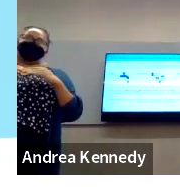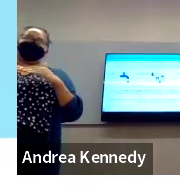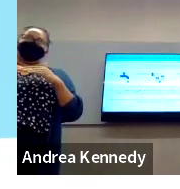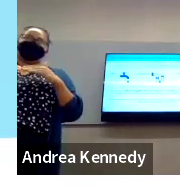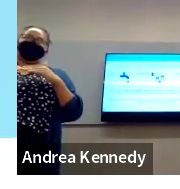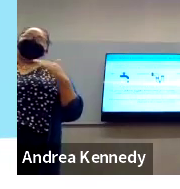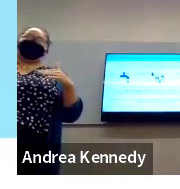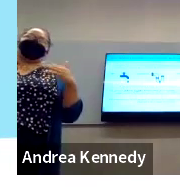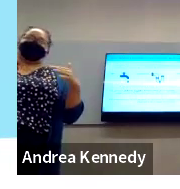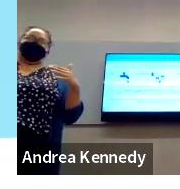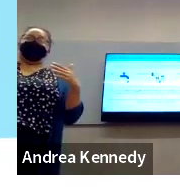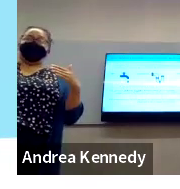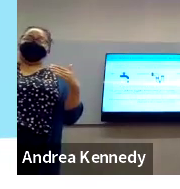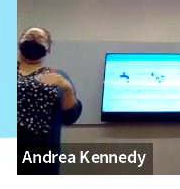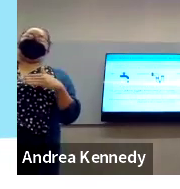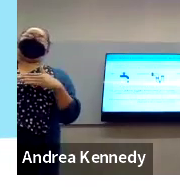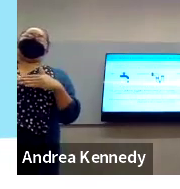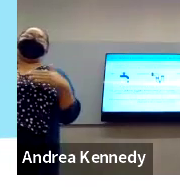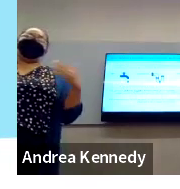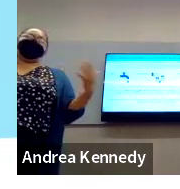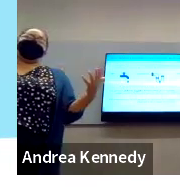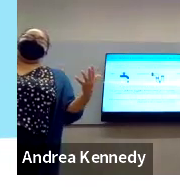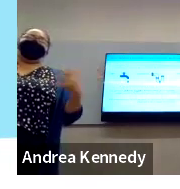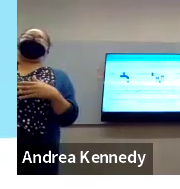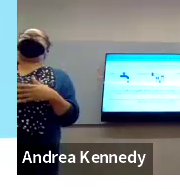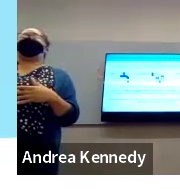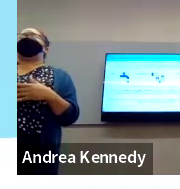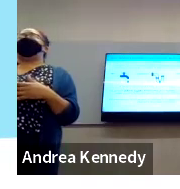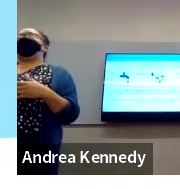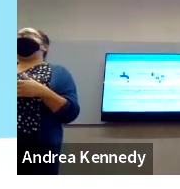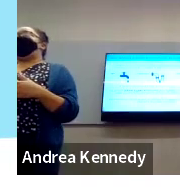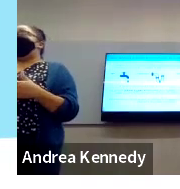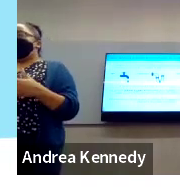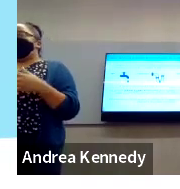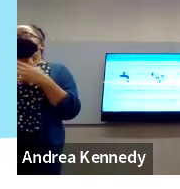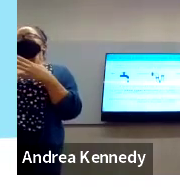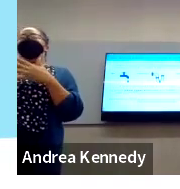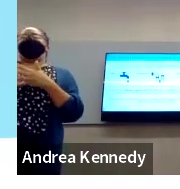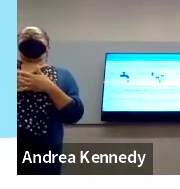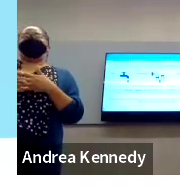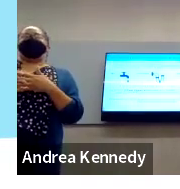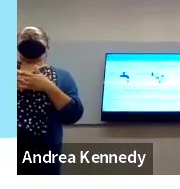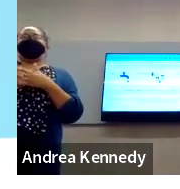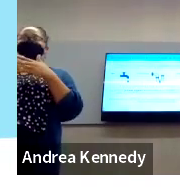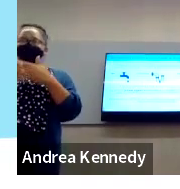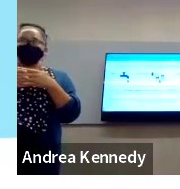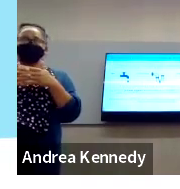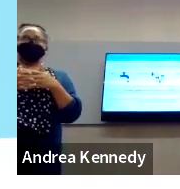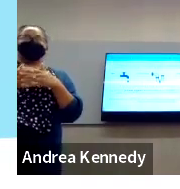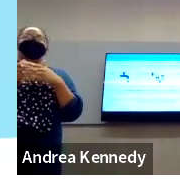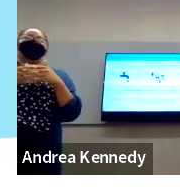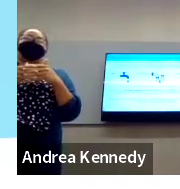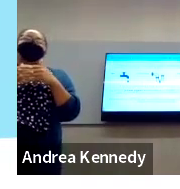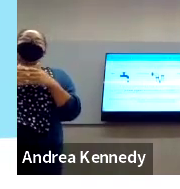amount is not fluctuating and that your utilities and your rent are one